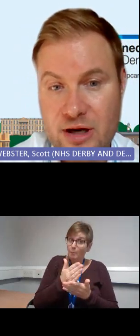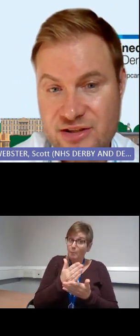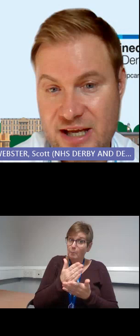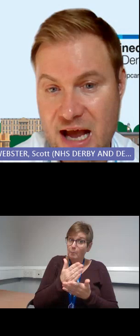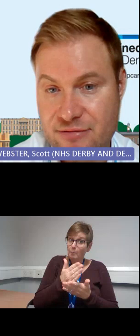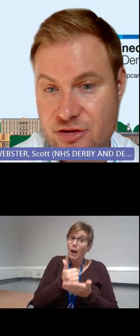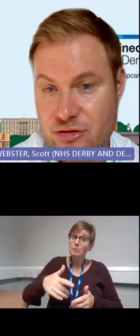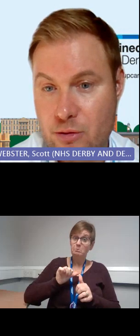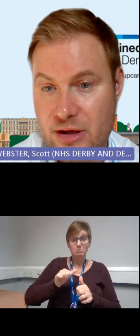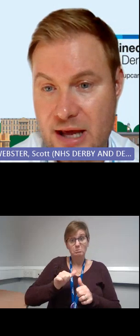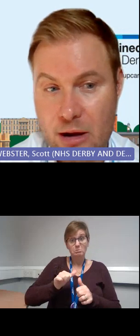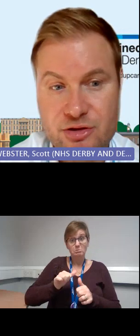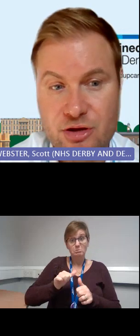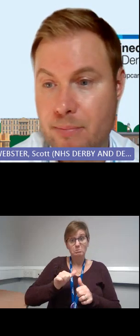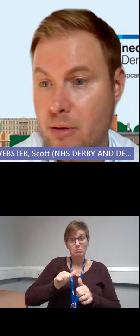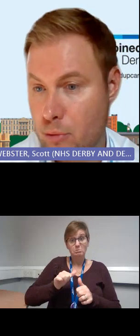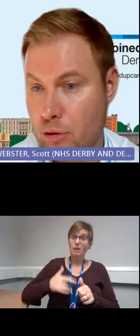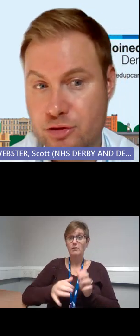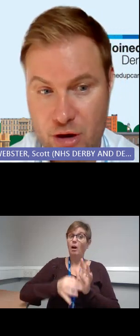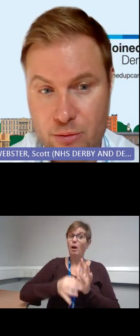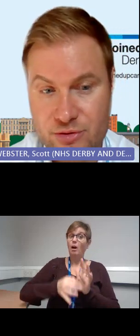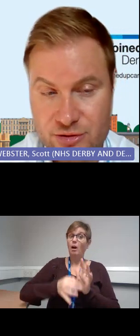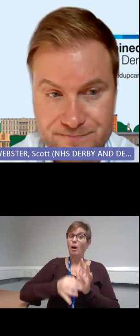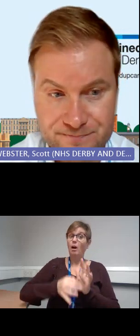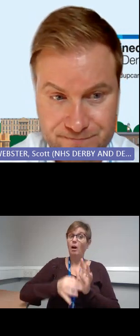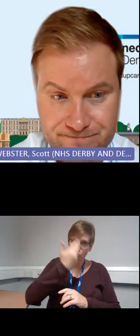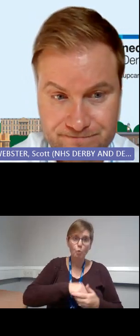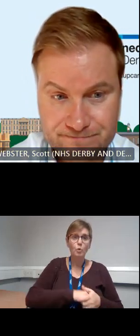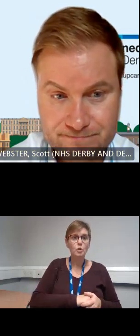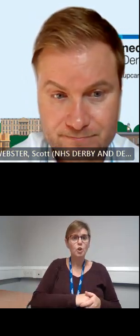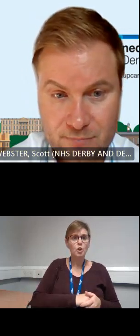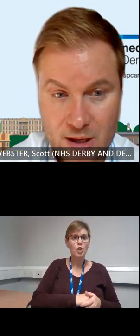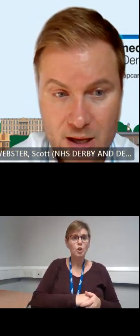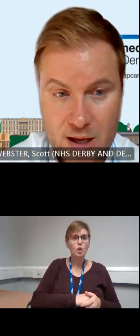Quick and organised care after a stroke can help stop more strokes.